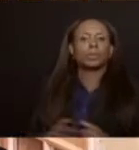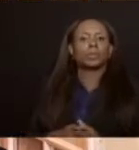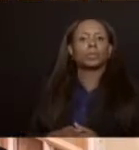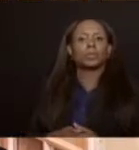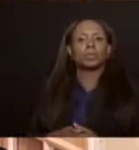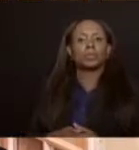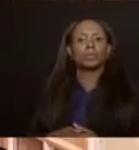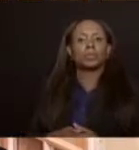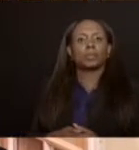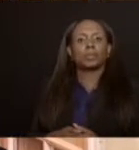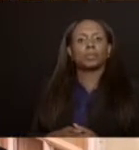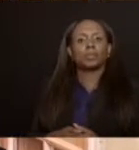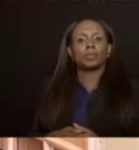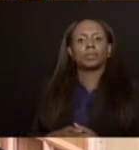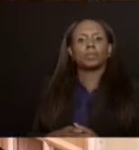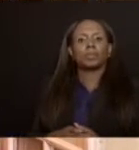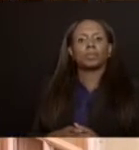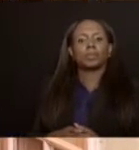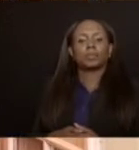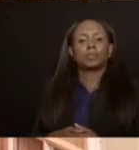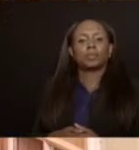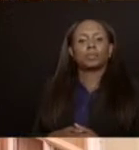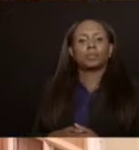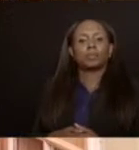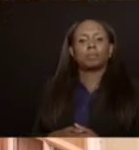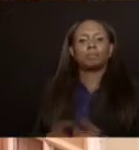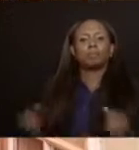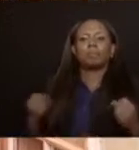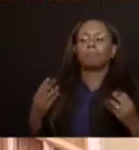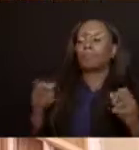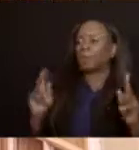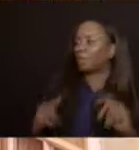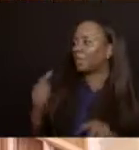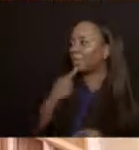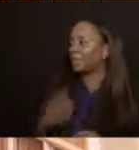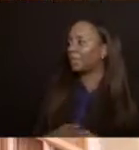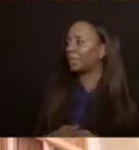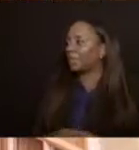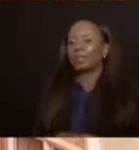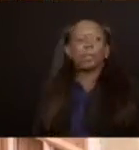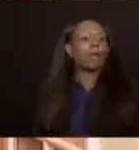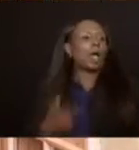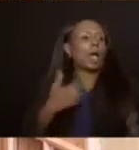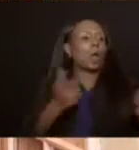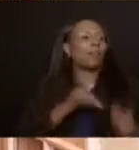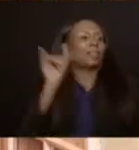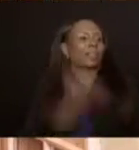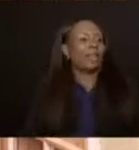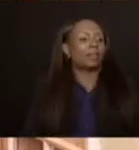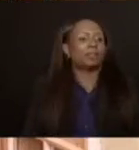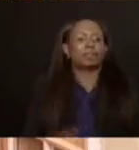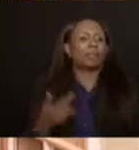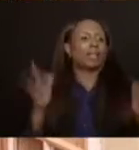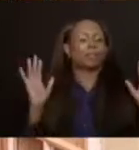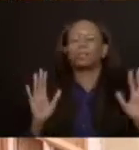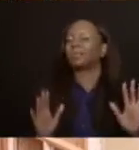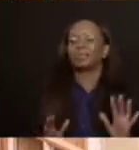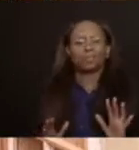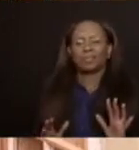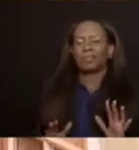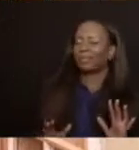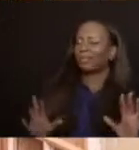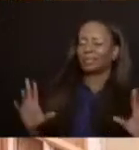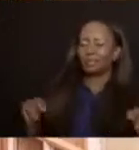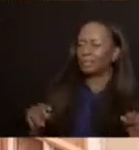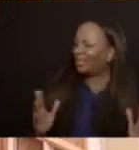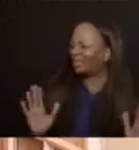many instances, people would want us to be able to say, right, that or nothing. But this is not a that or nothing country.